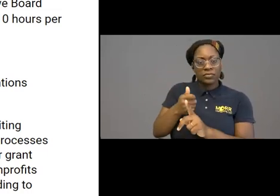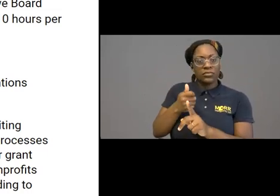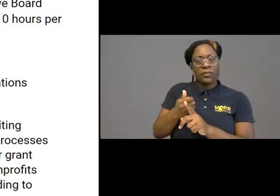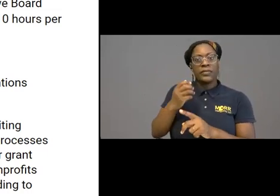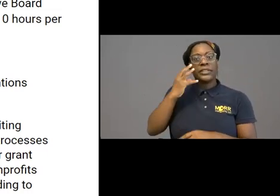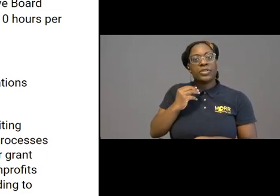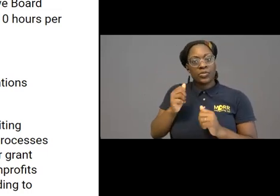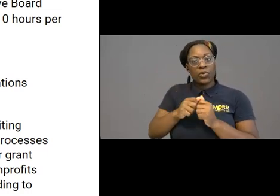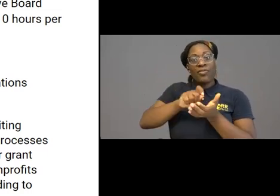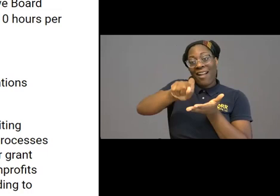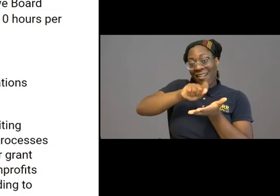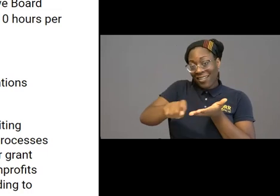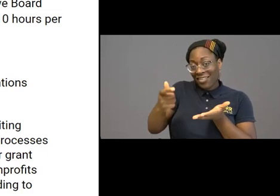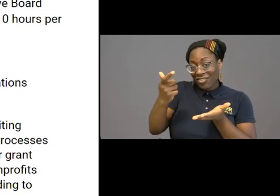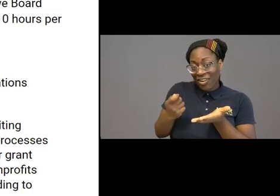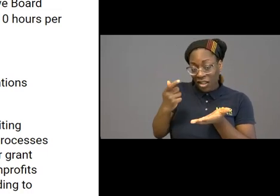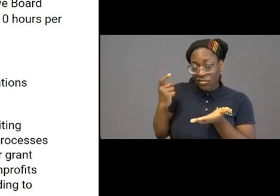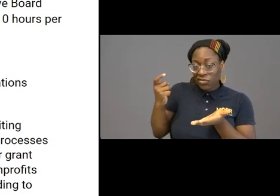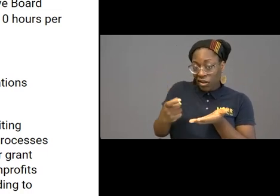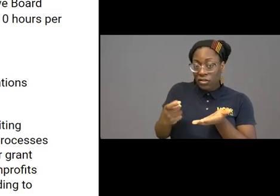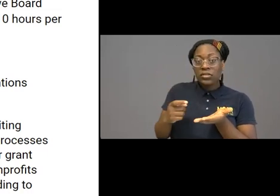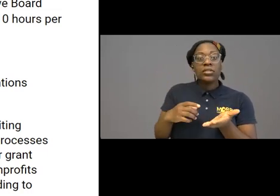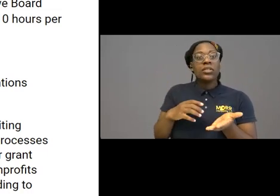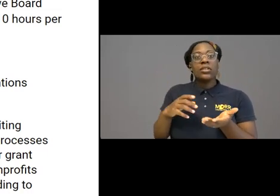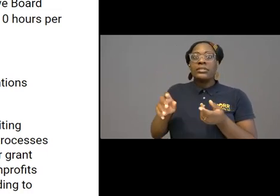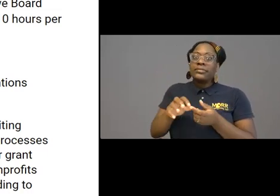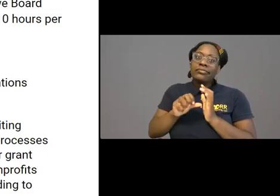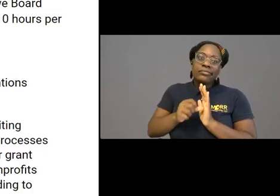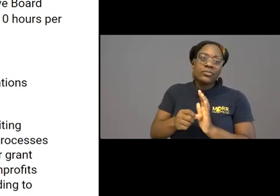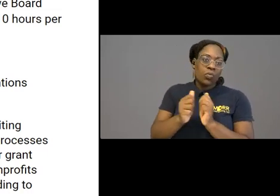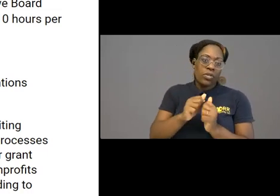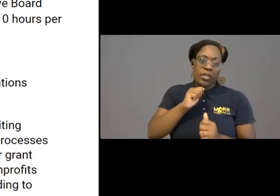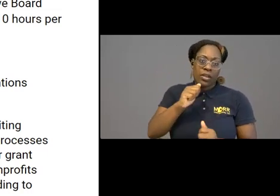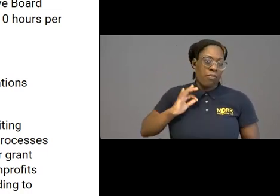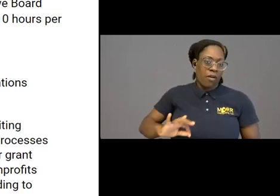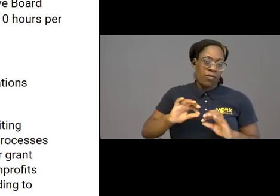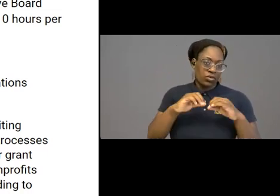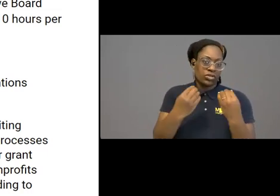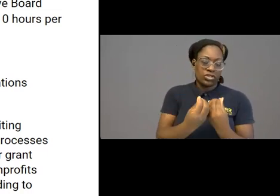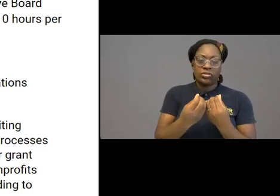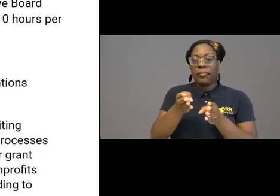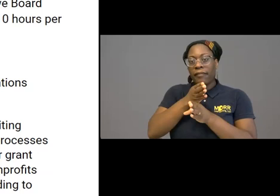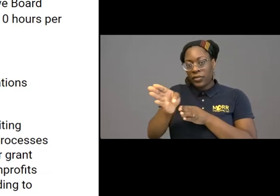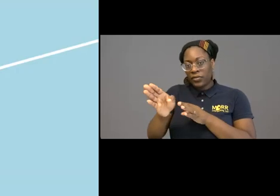mostly just someone who's committed to getting us some funding through grant opportunities.